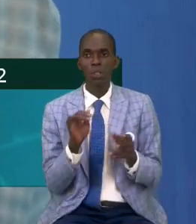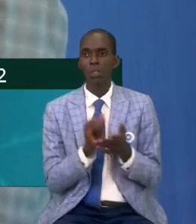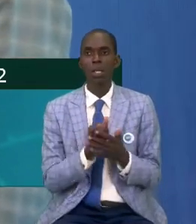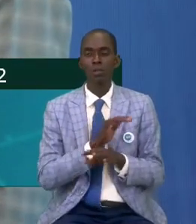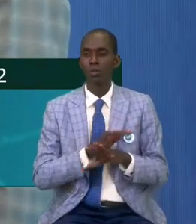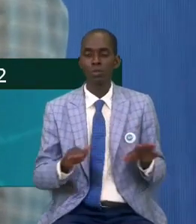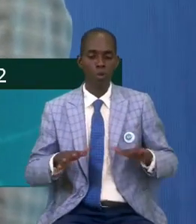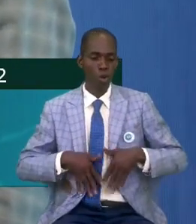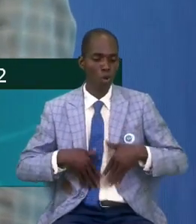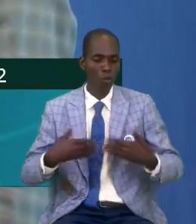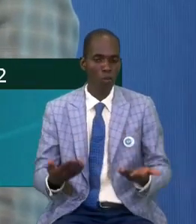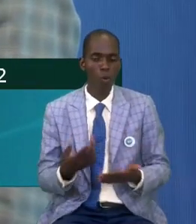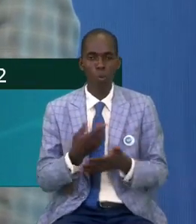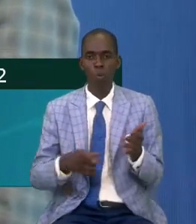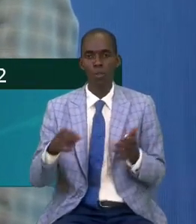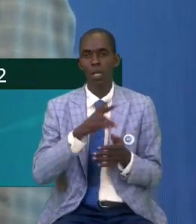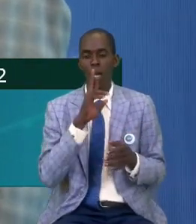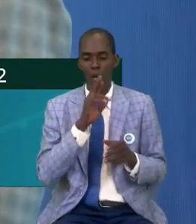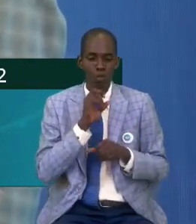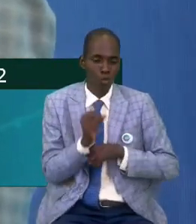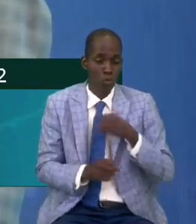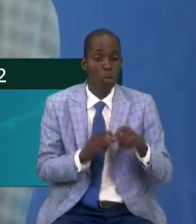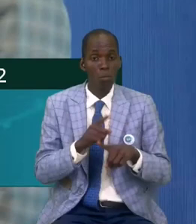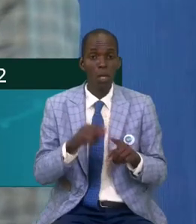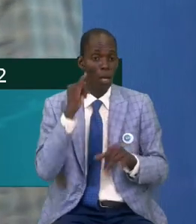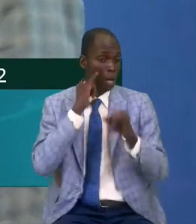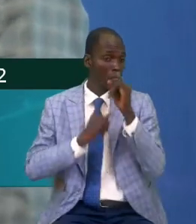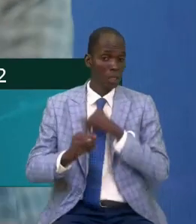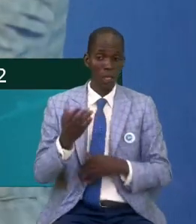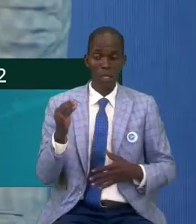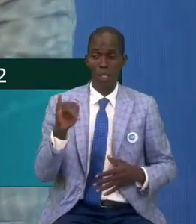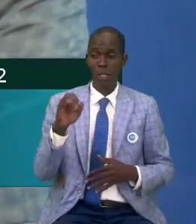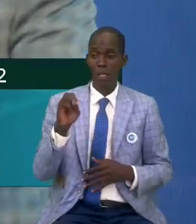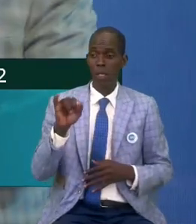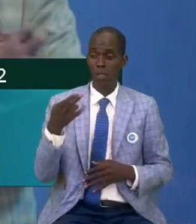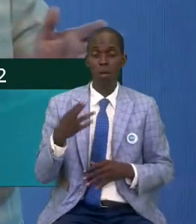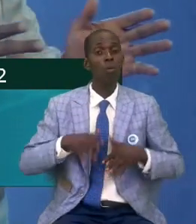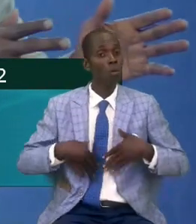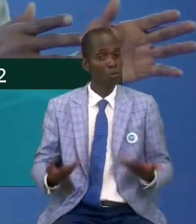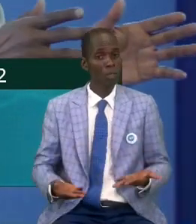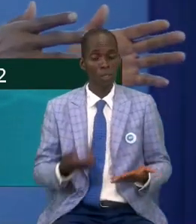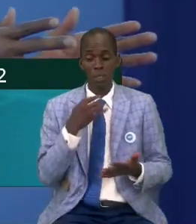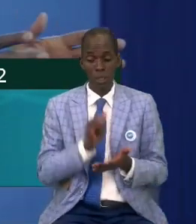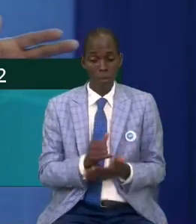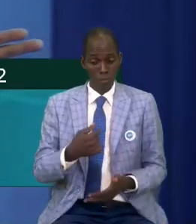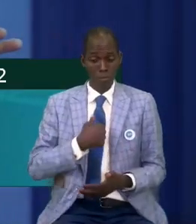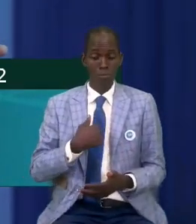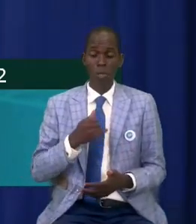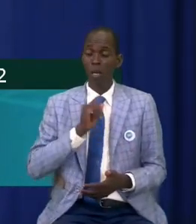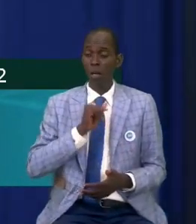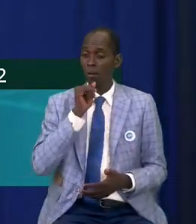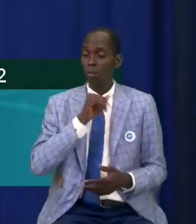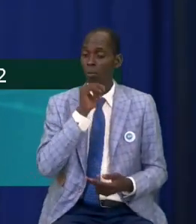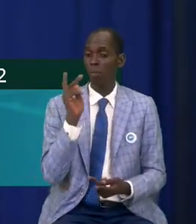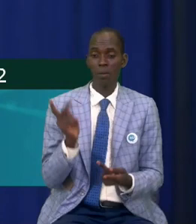I am undone, because I am a man of unclean lips. He said, and